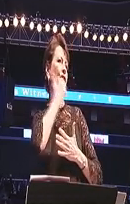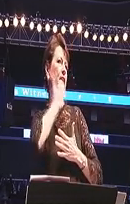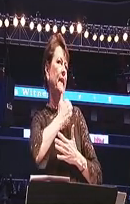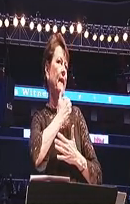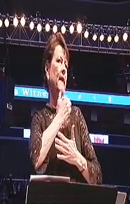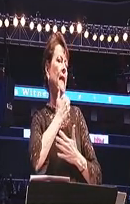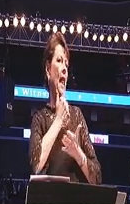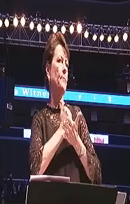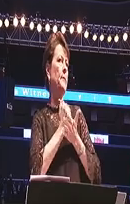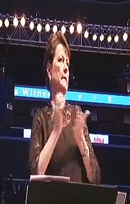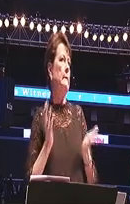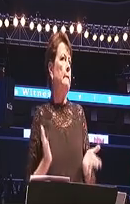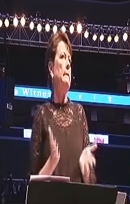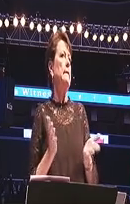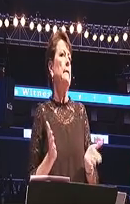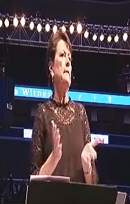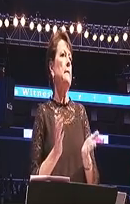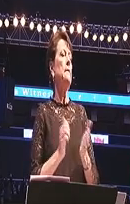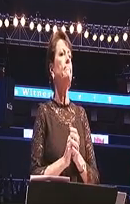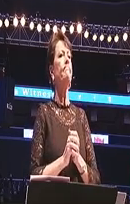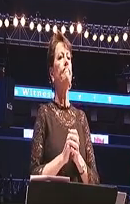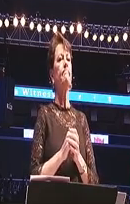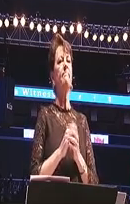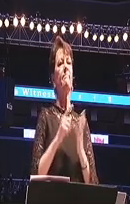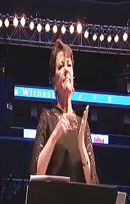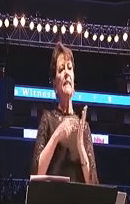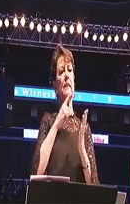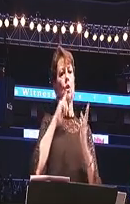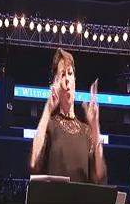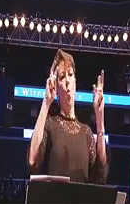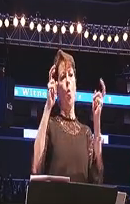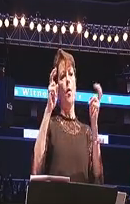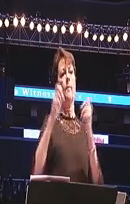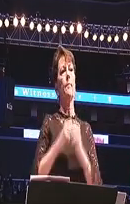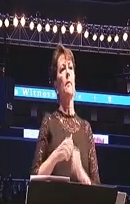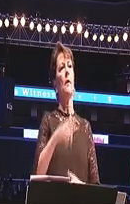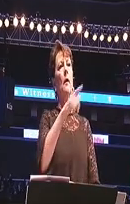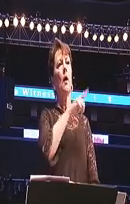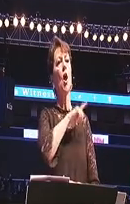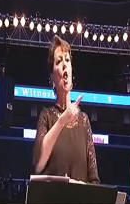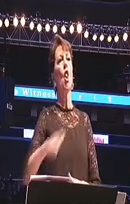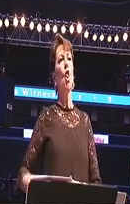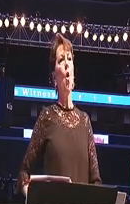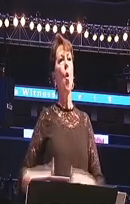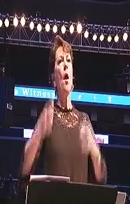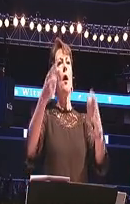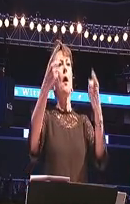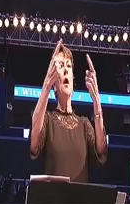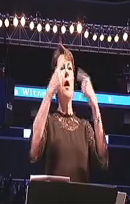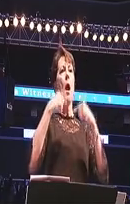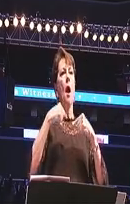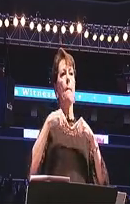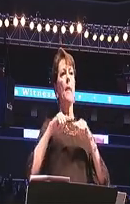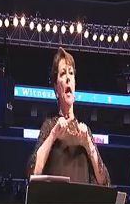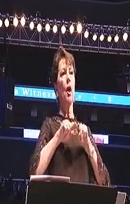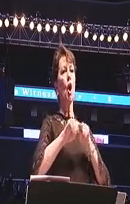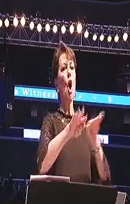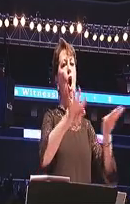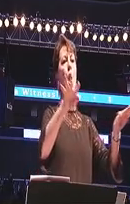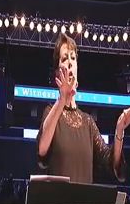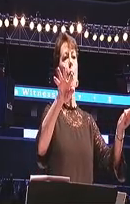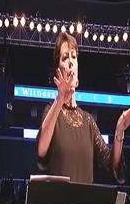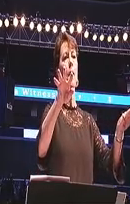going. It goes like this: laws come and go,